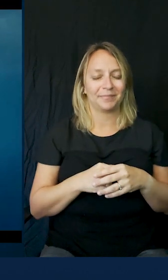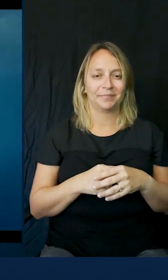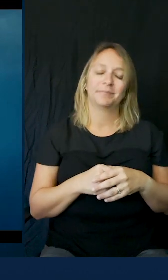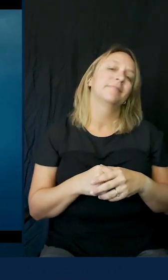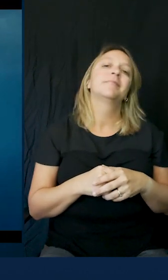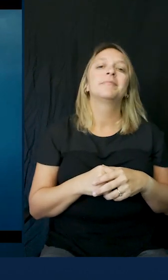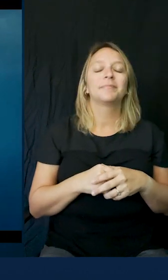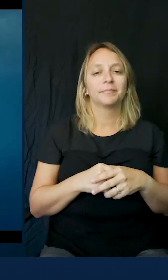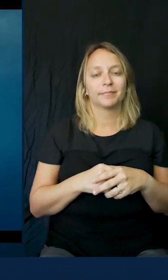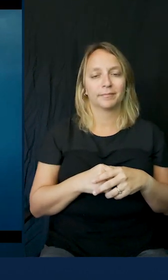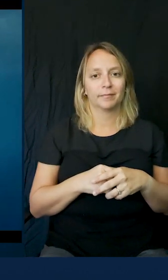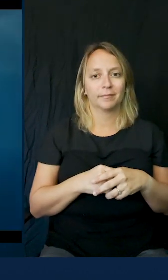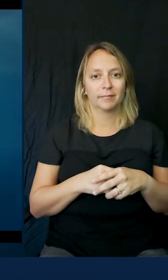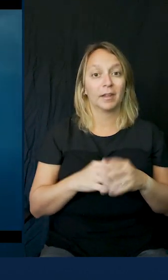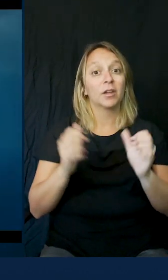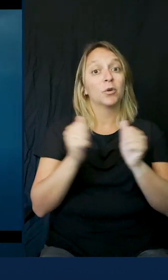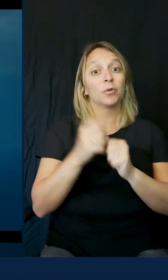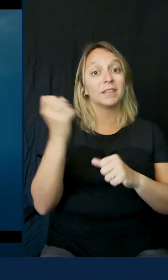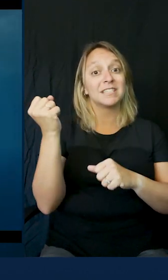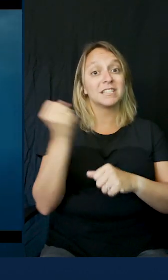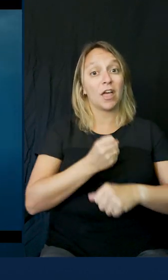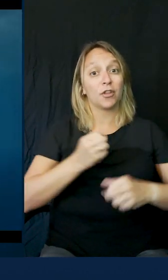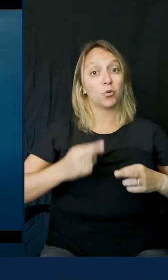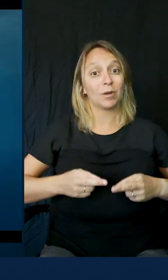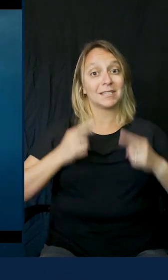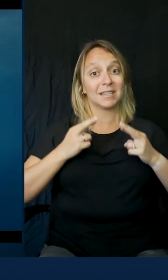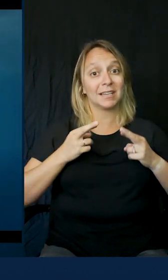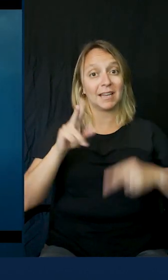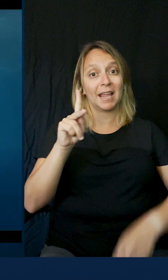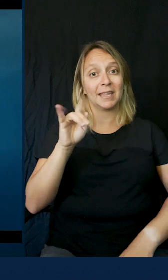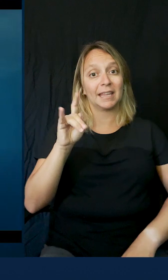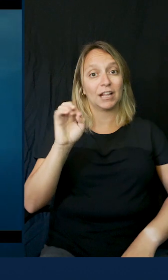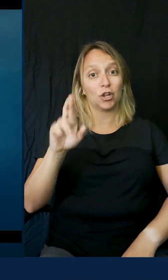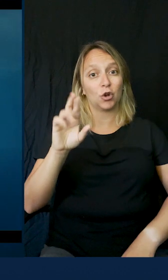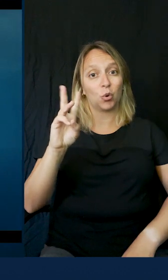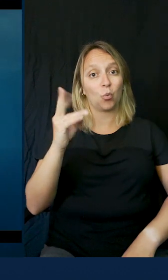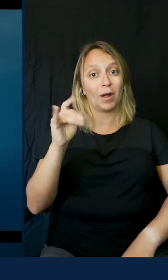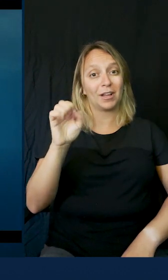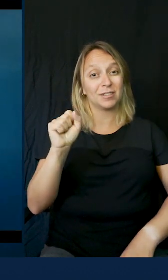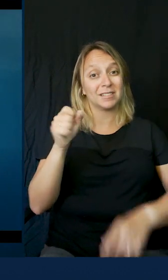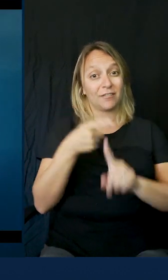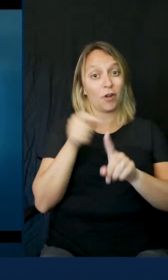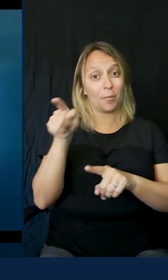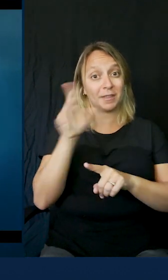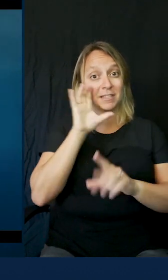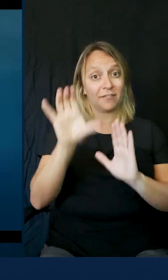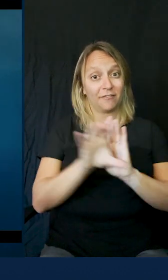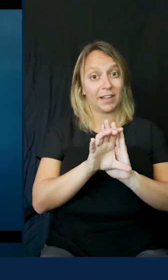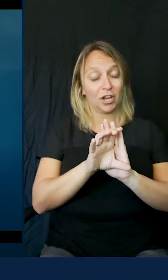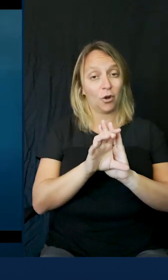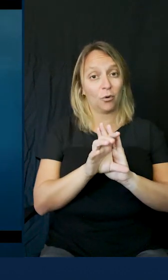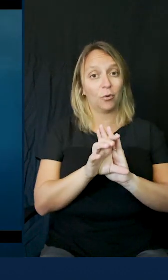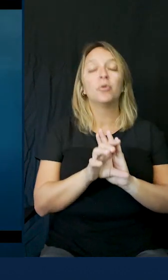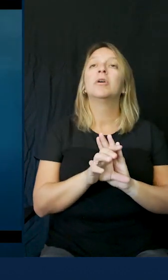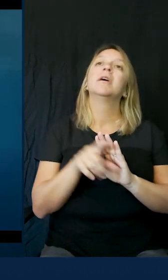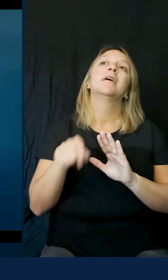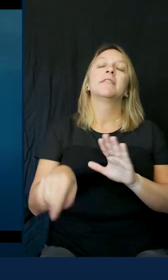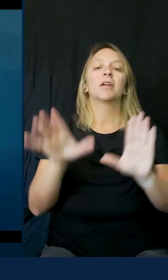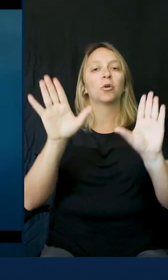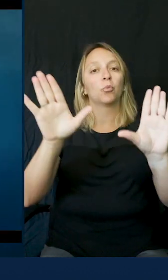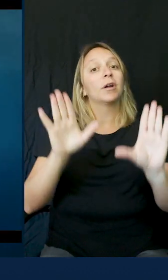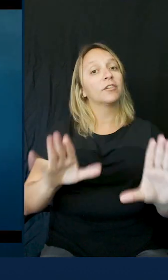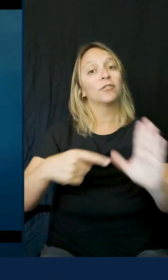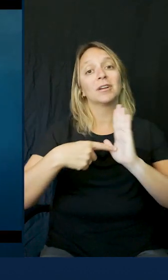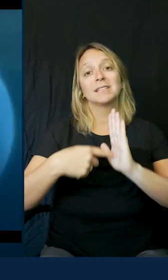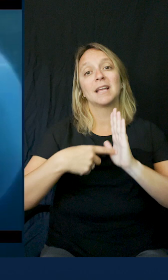With the southern resident killer whales that are depicted here, they're a wonderful example,